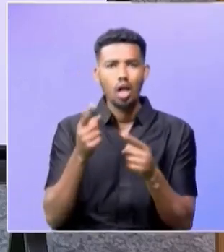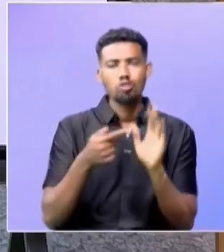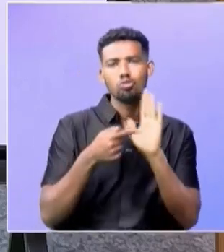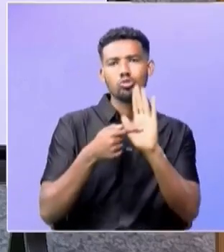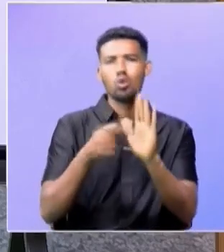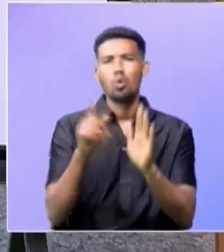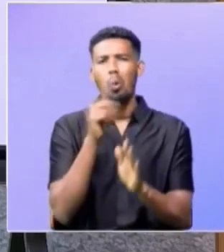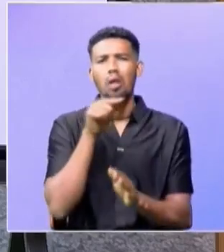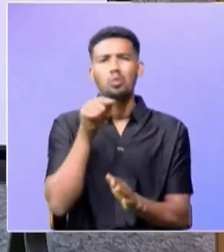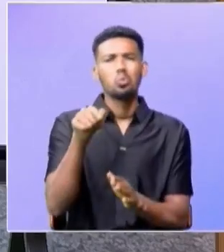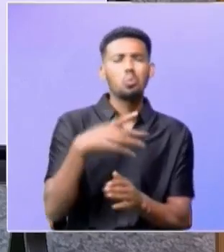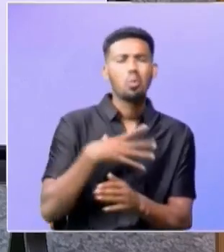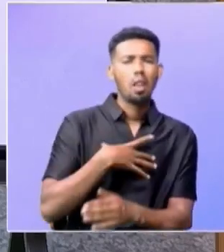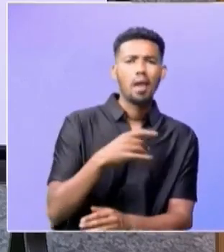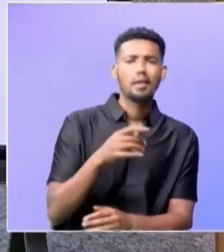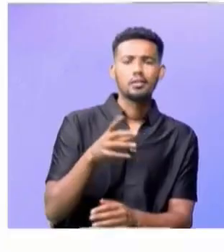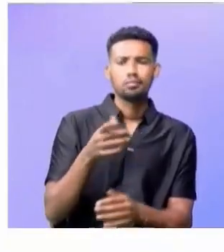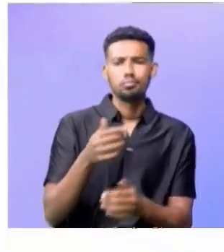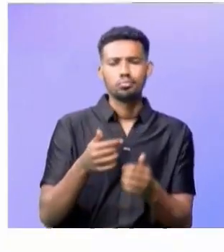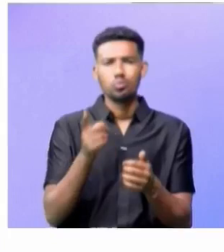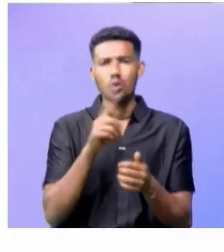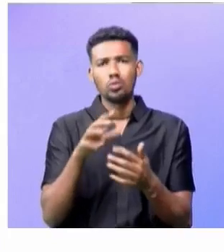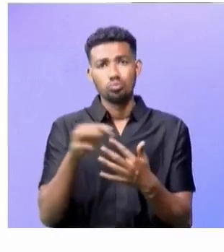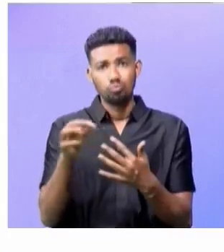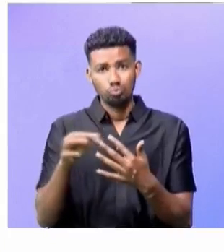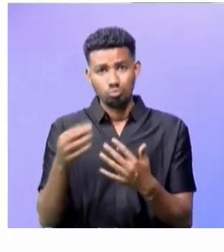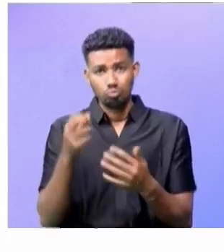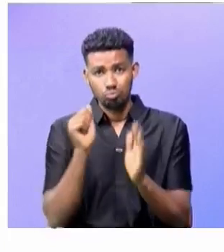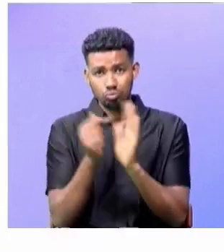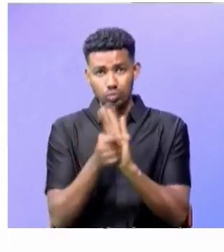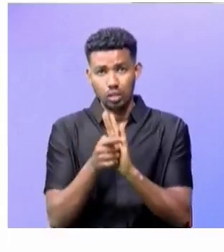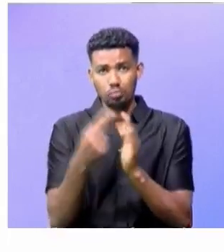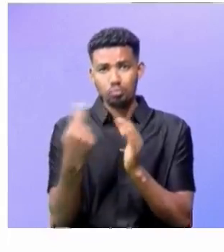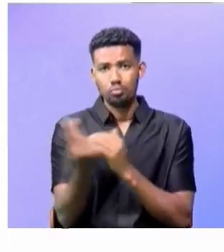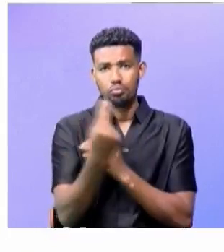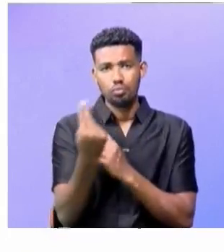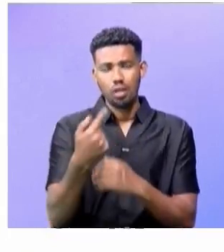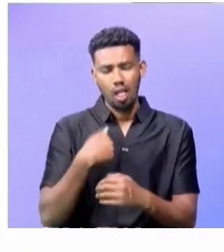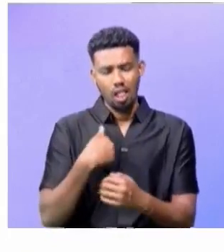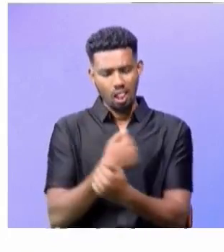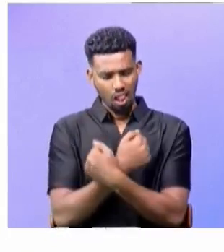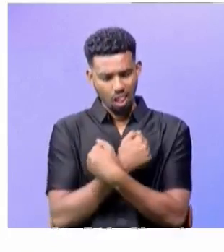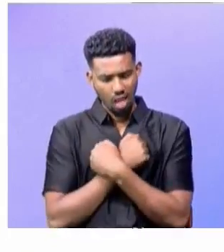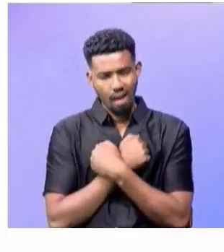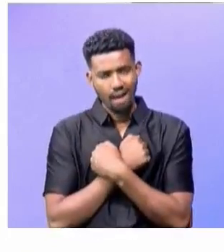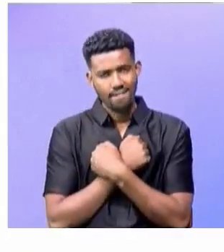like and what you prefer. For example, by using I love,